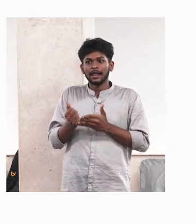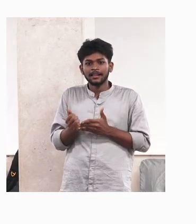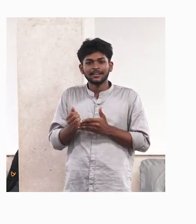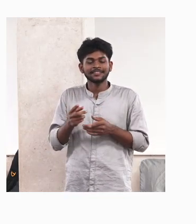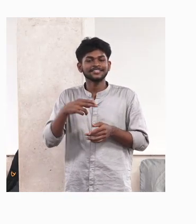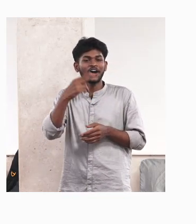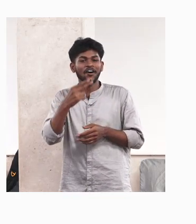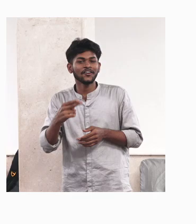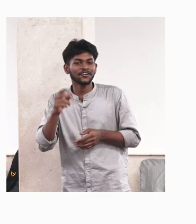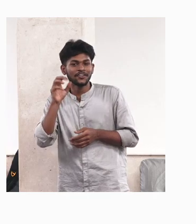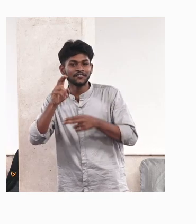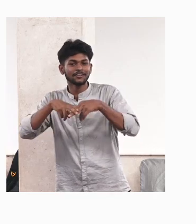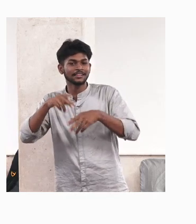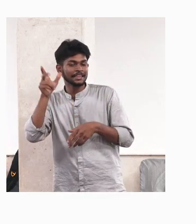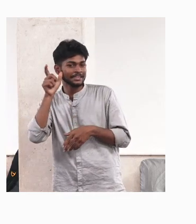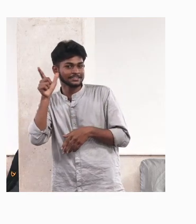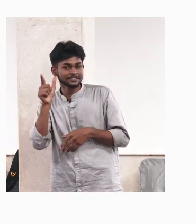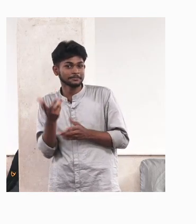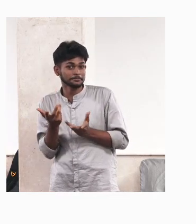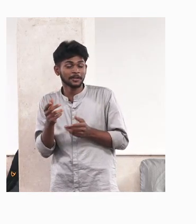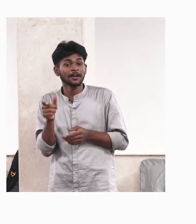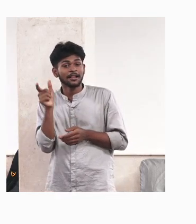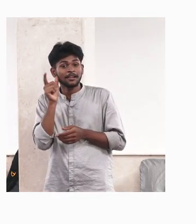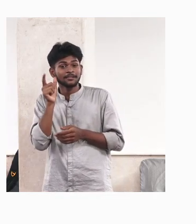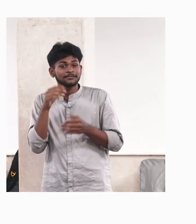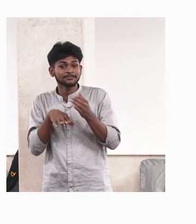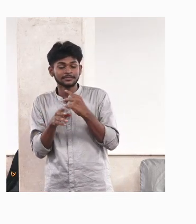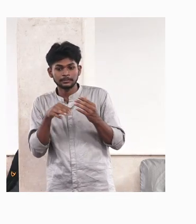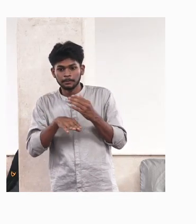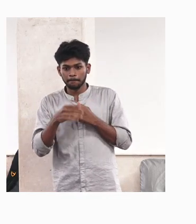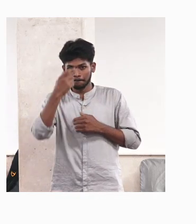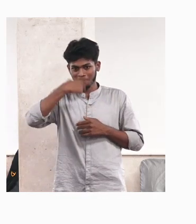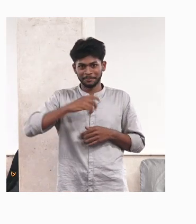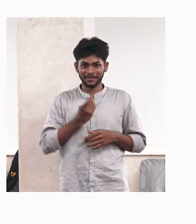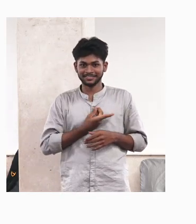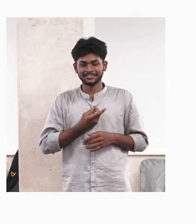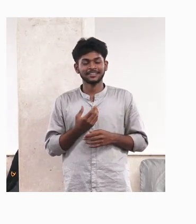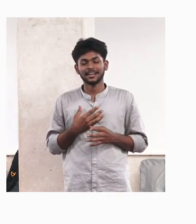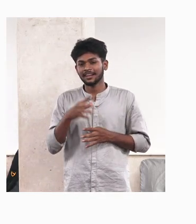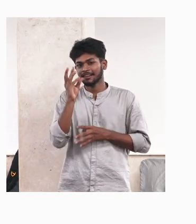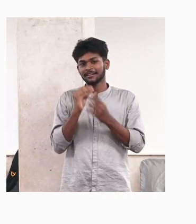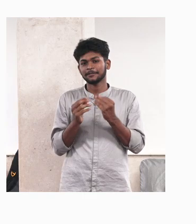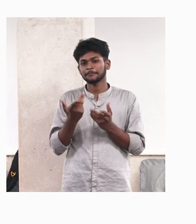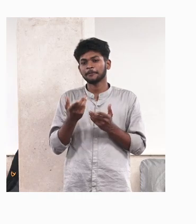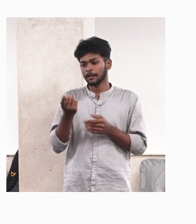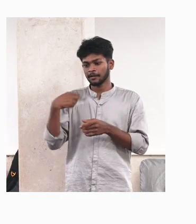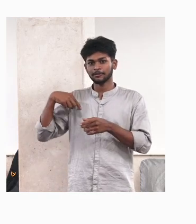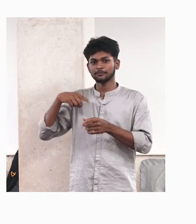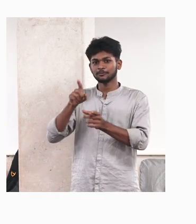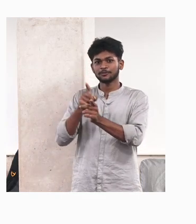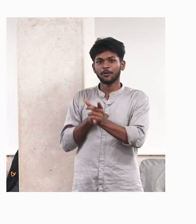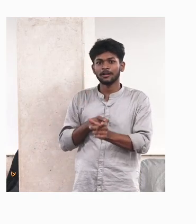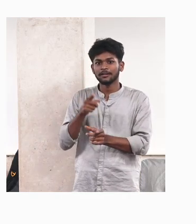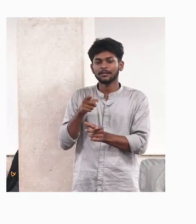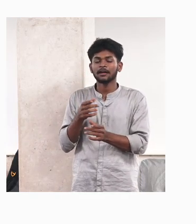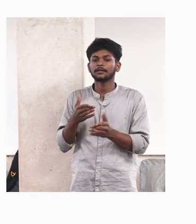which I didn't have before. It is helping me personally, because I tend to hear like what everyone wants to